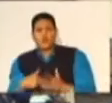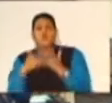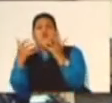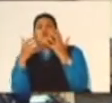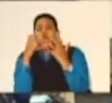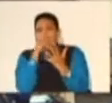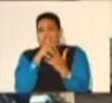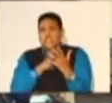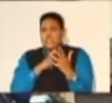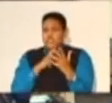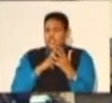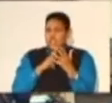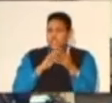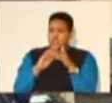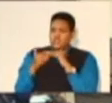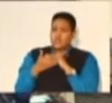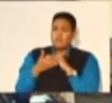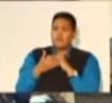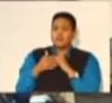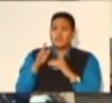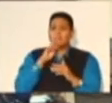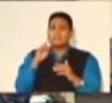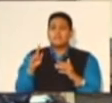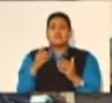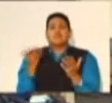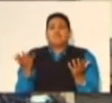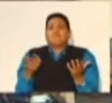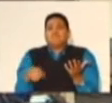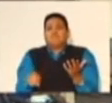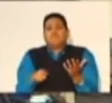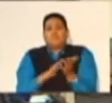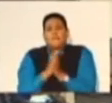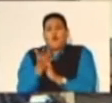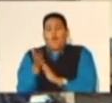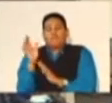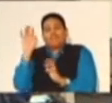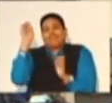be the epicenter of the Caribbean region.